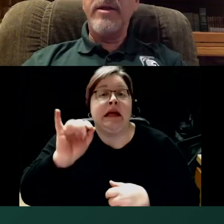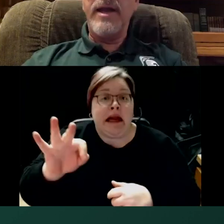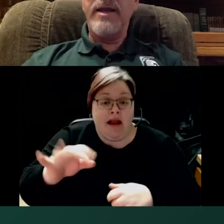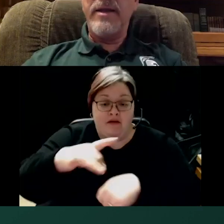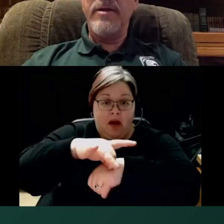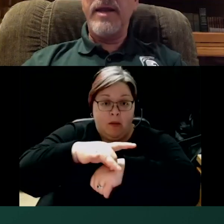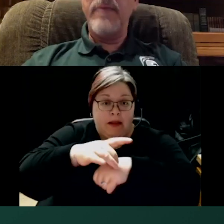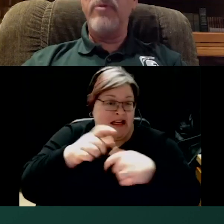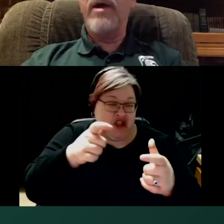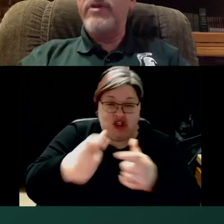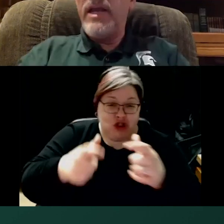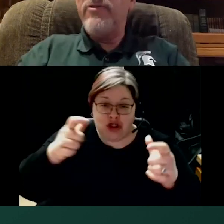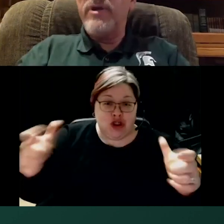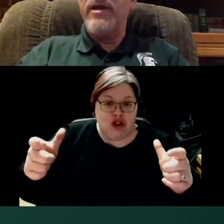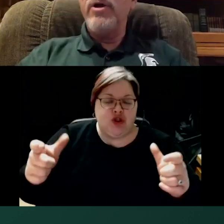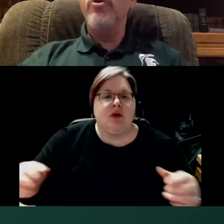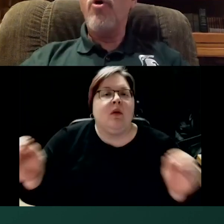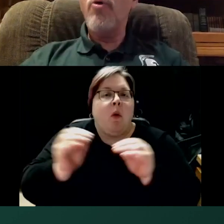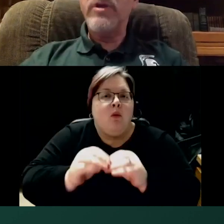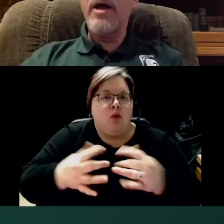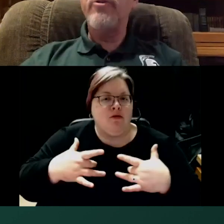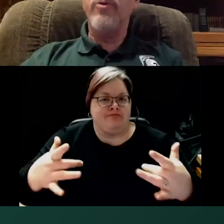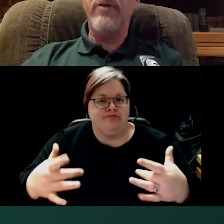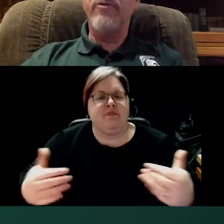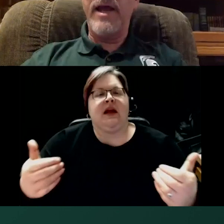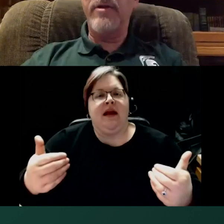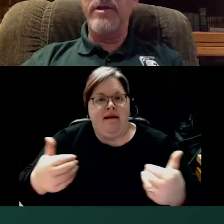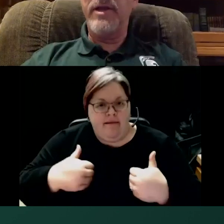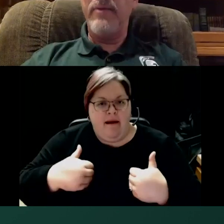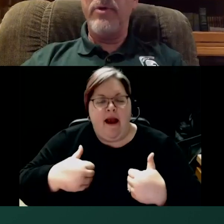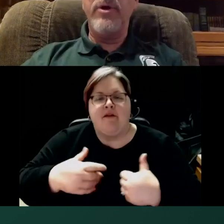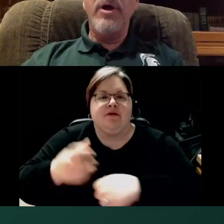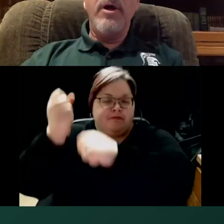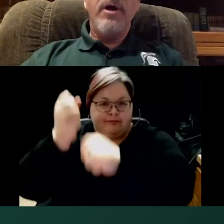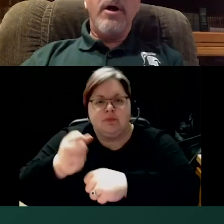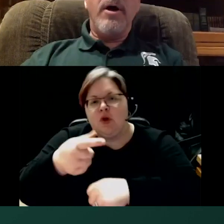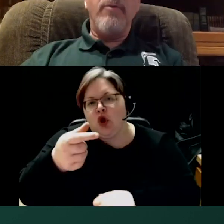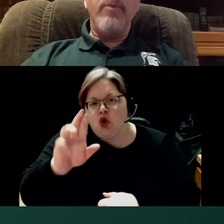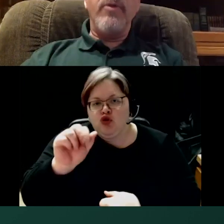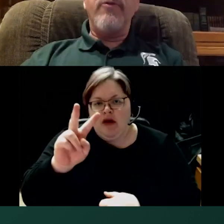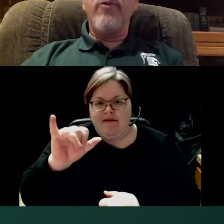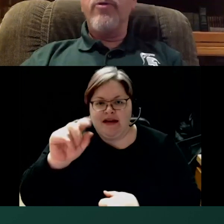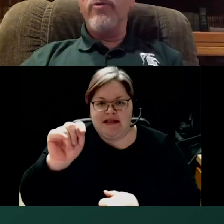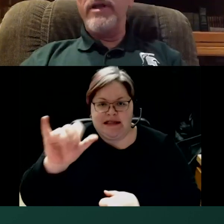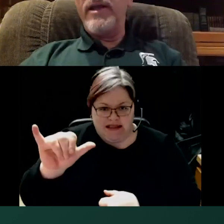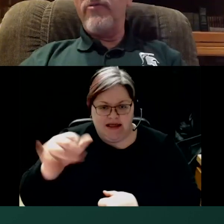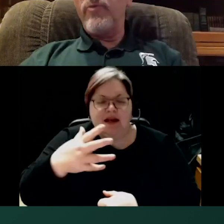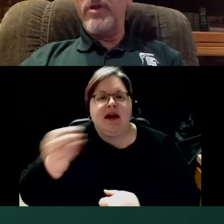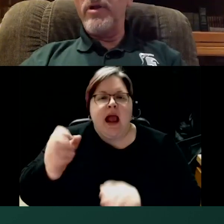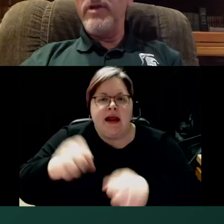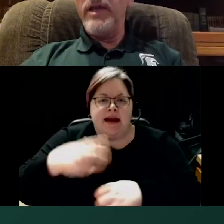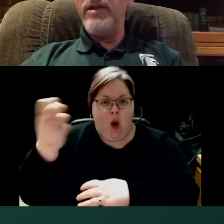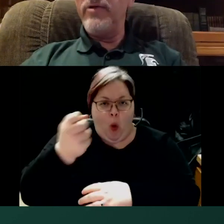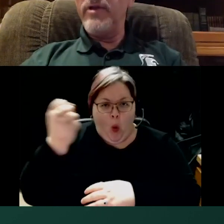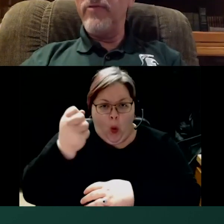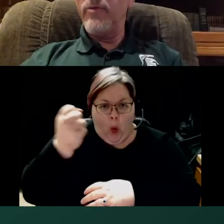likely it is able gravitationally to hold on to whatever gases it came with. The further it gets from the